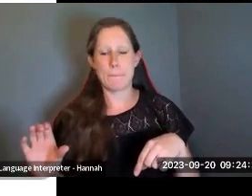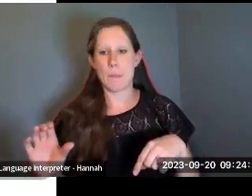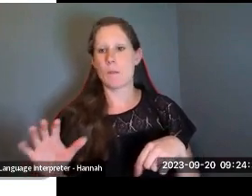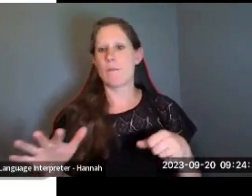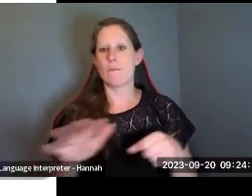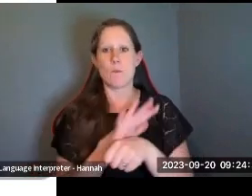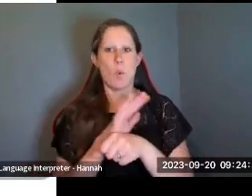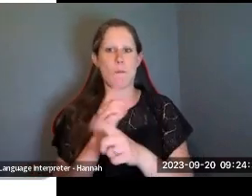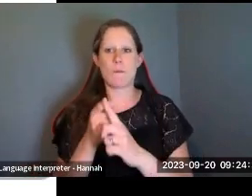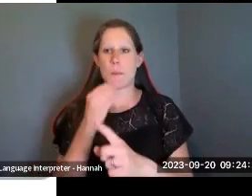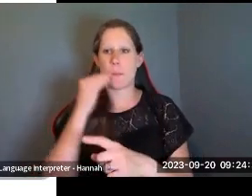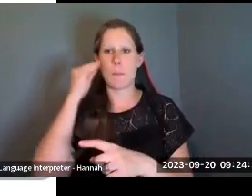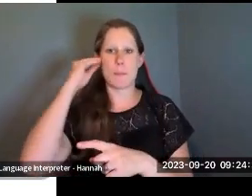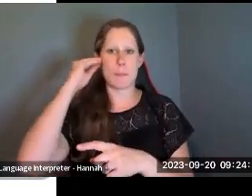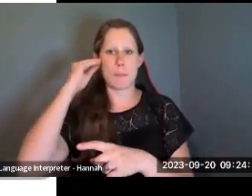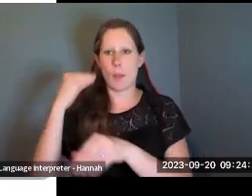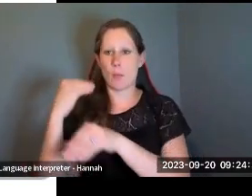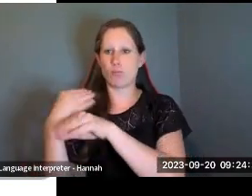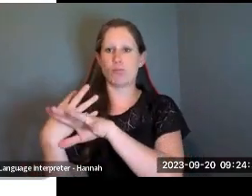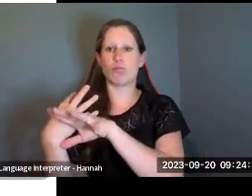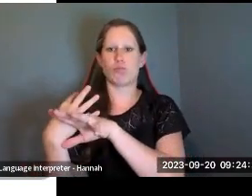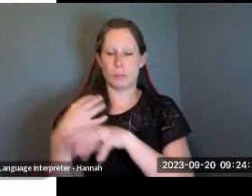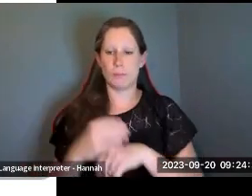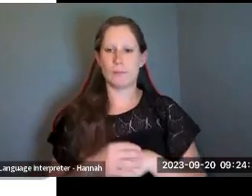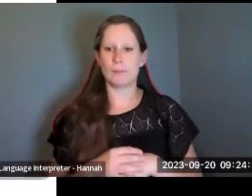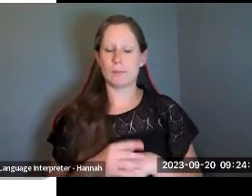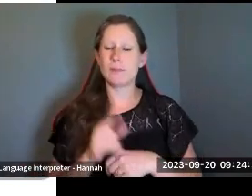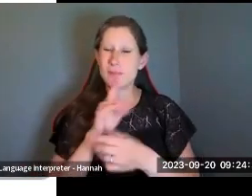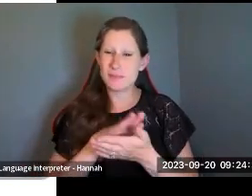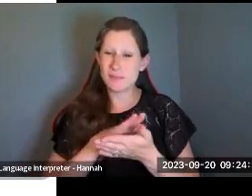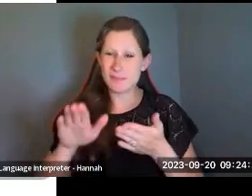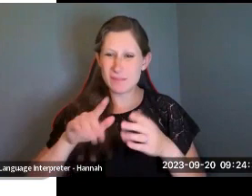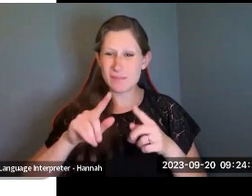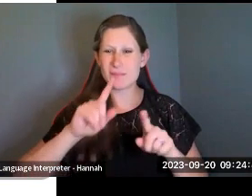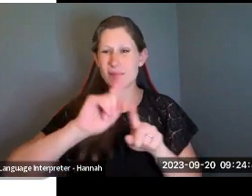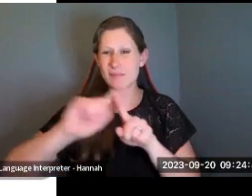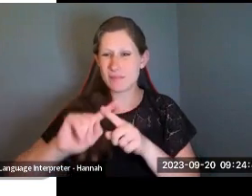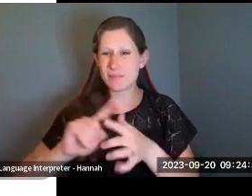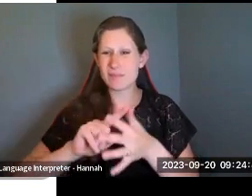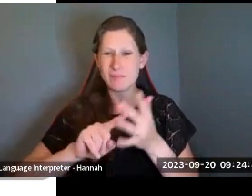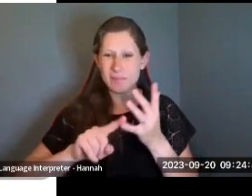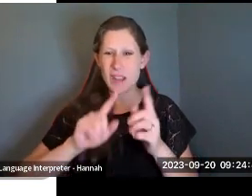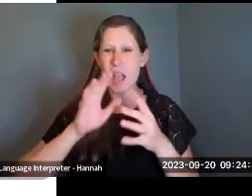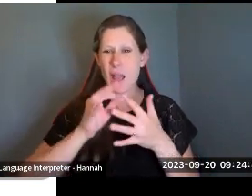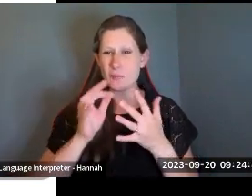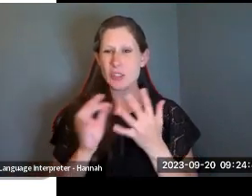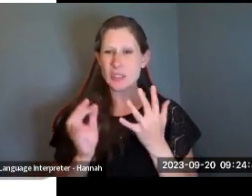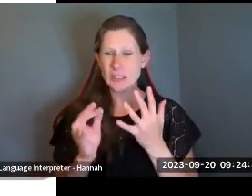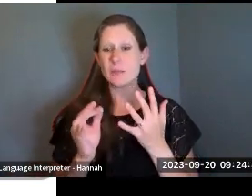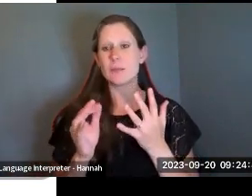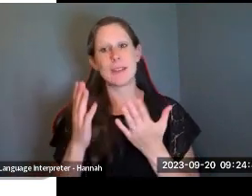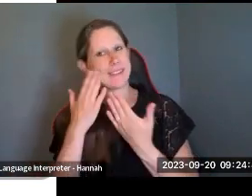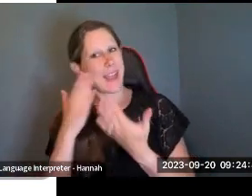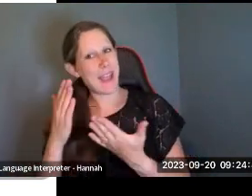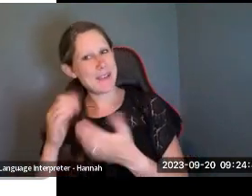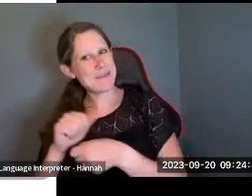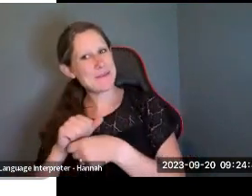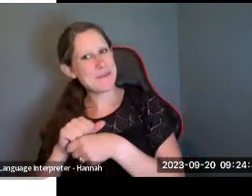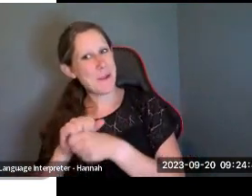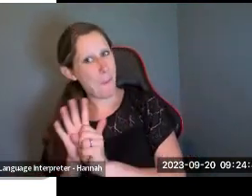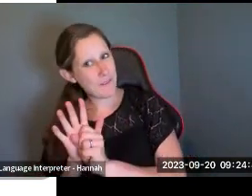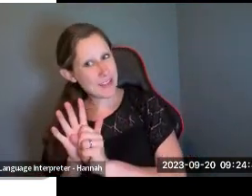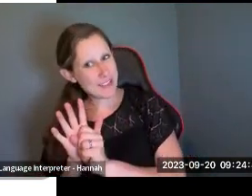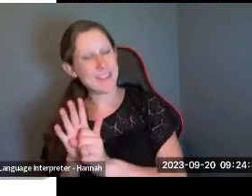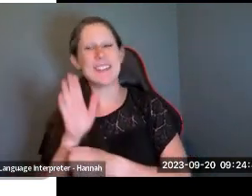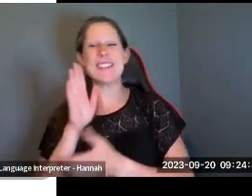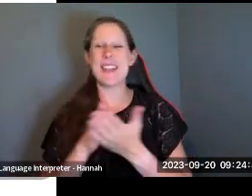format. The nice thing about having these different options, thank you to COVID, there are some good